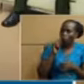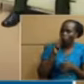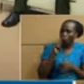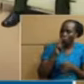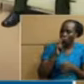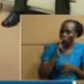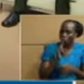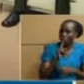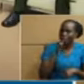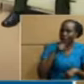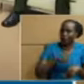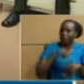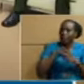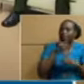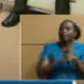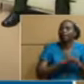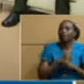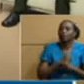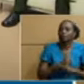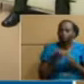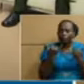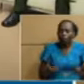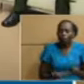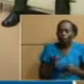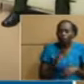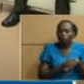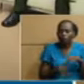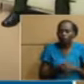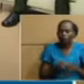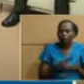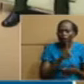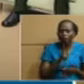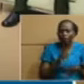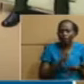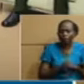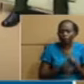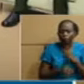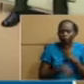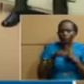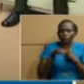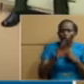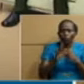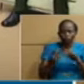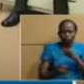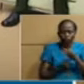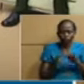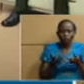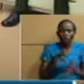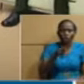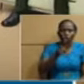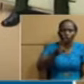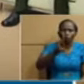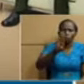every year. But there's been this clamor. If I didn't ask you this question, I'll be in trouble. What is your position as UBRA on the